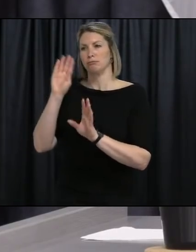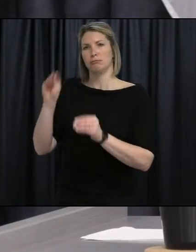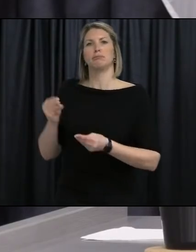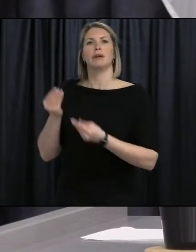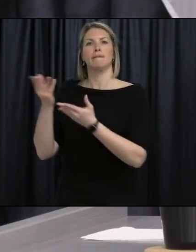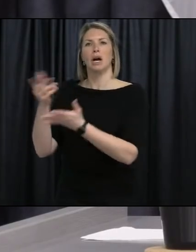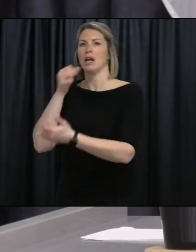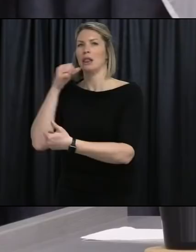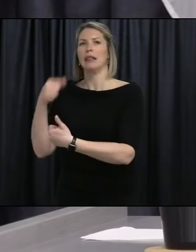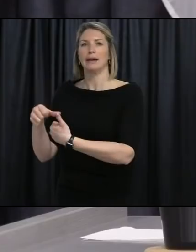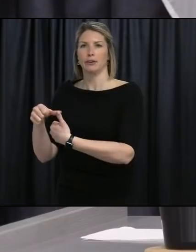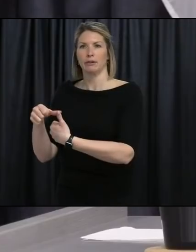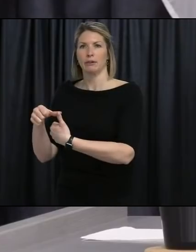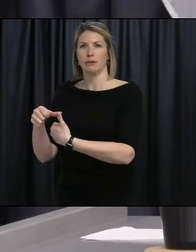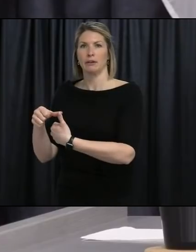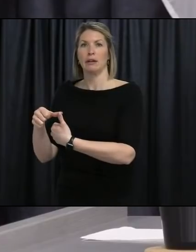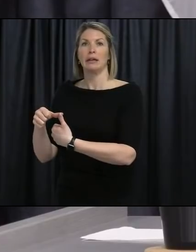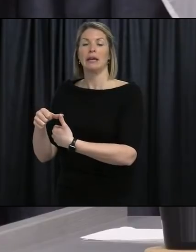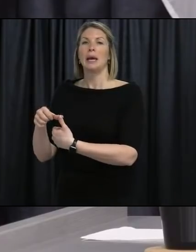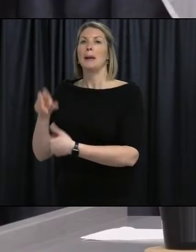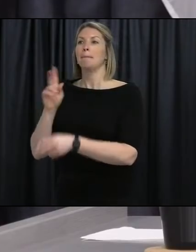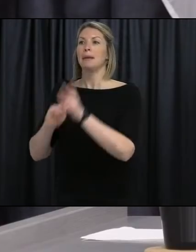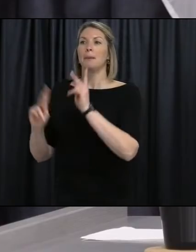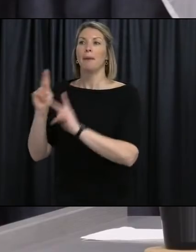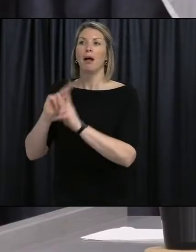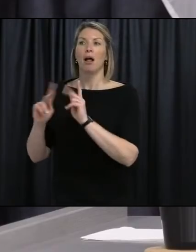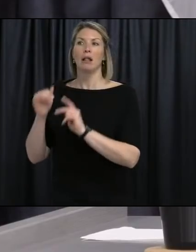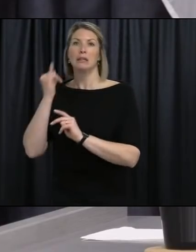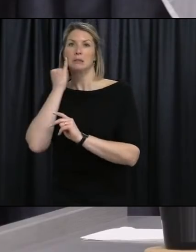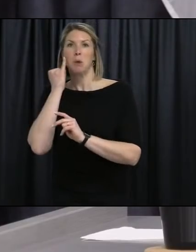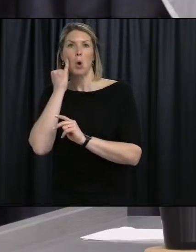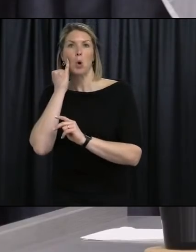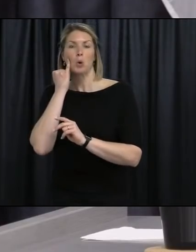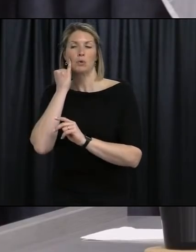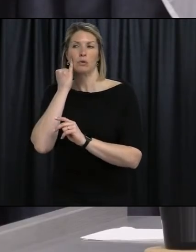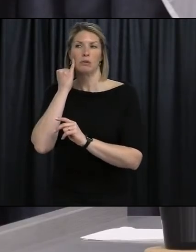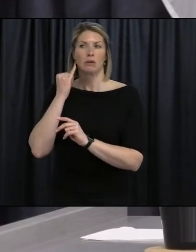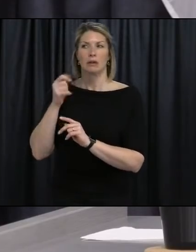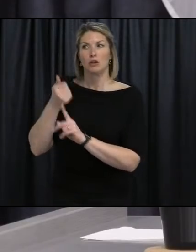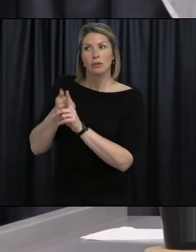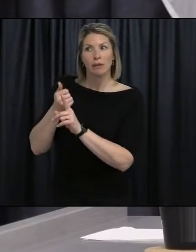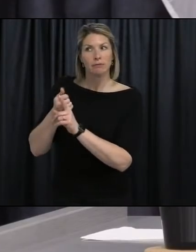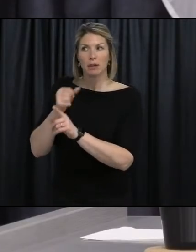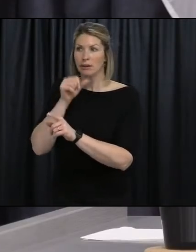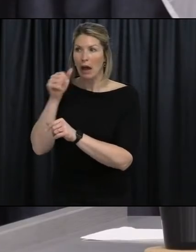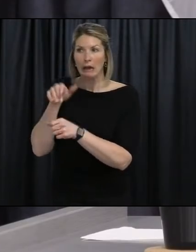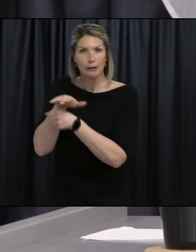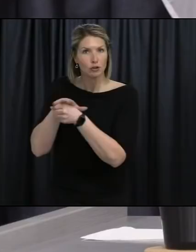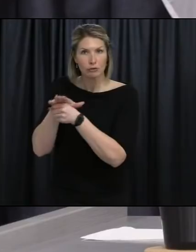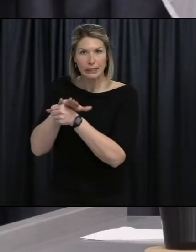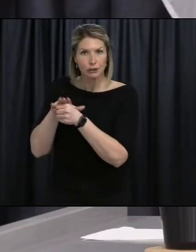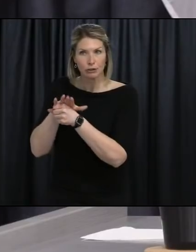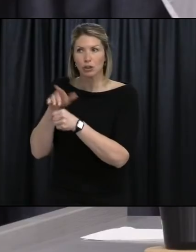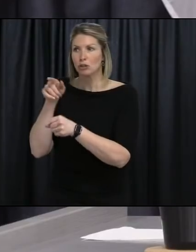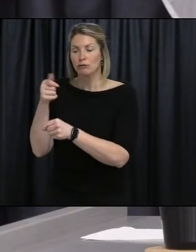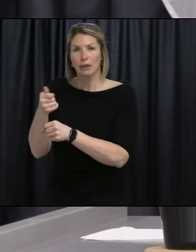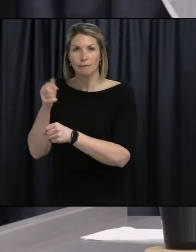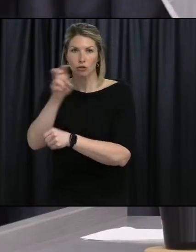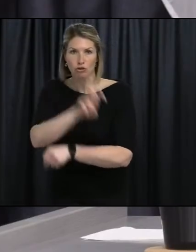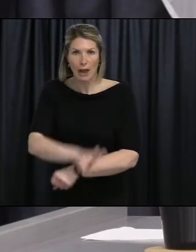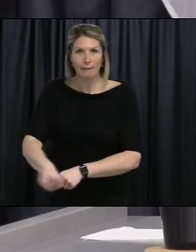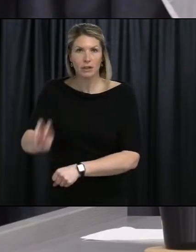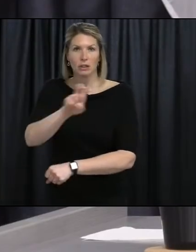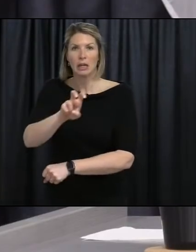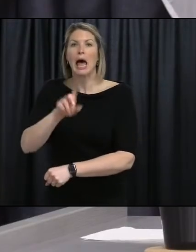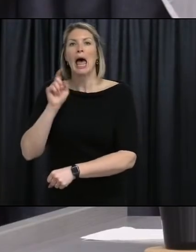will change that and advise them rather than simply not show up. And so I think that